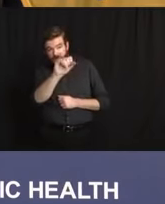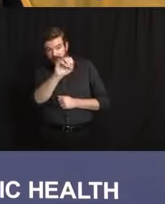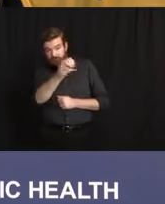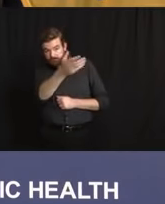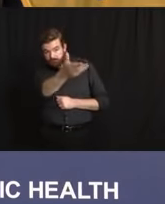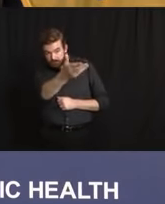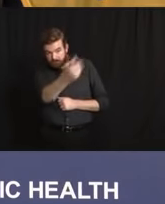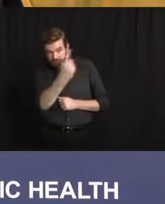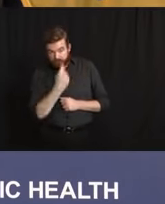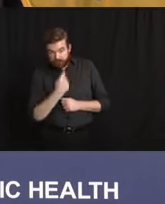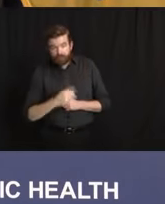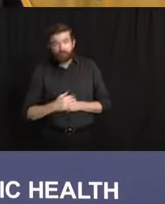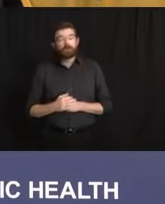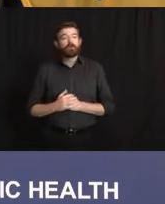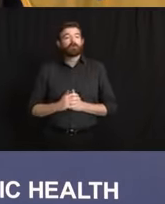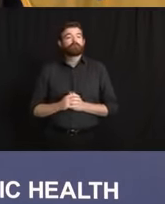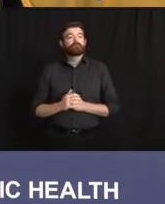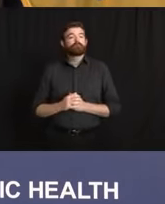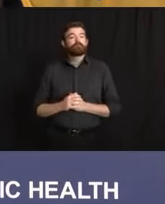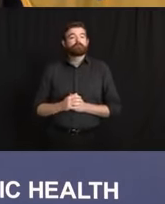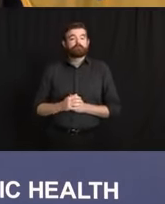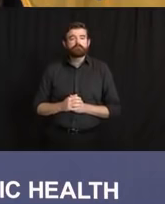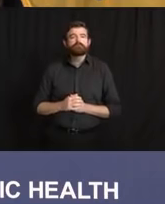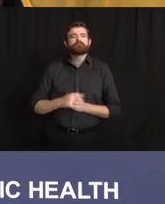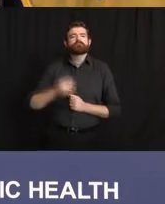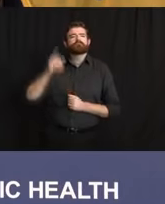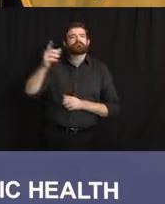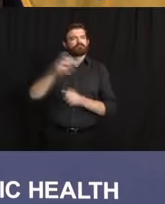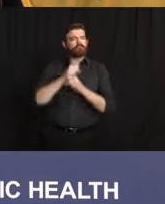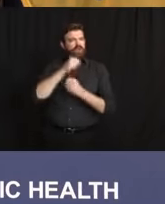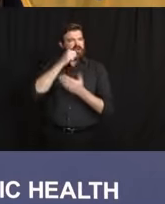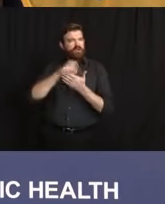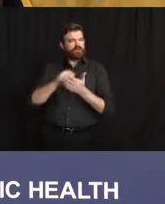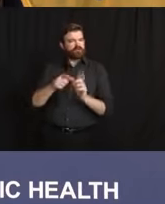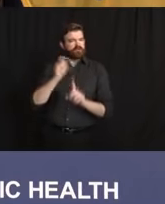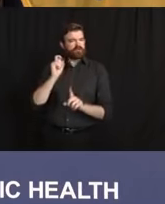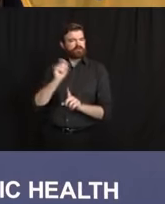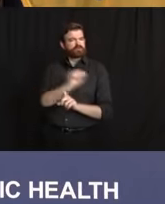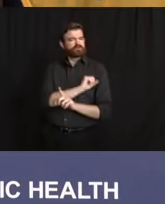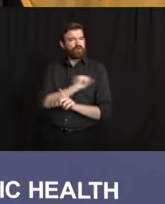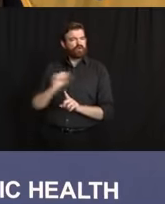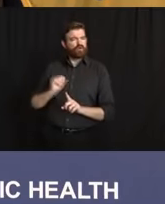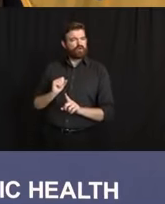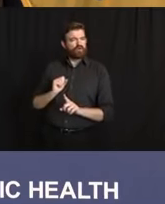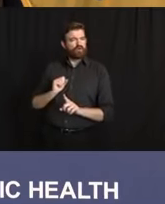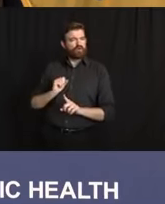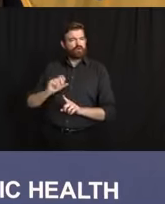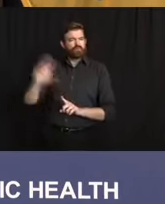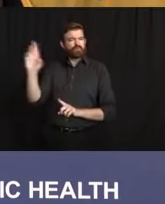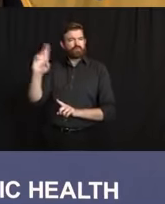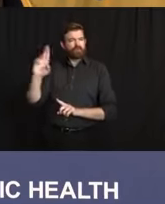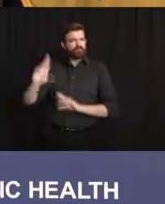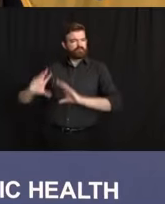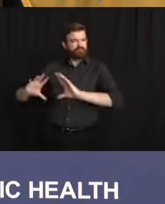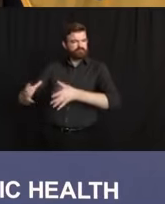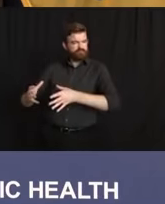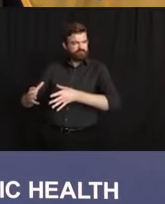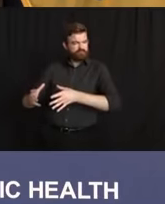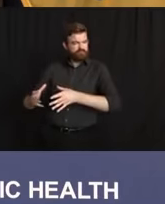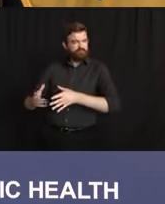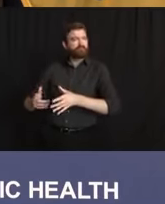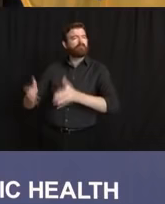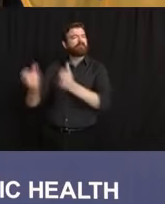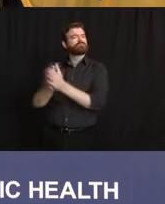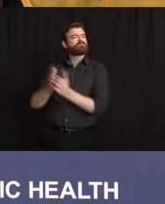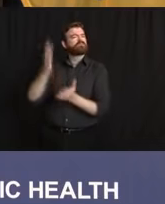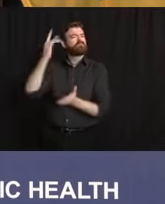the Senate Republican caucus today asking why the administration hasn't distributed $1 billion in CARES